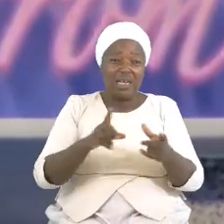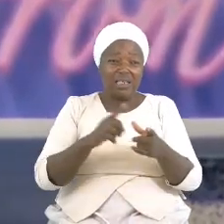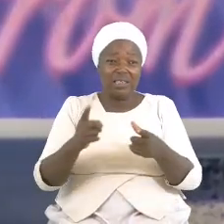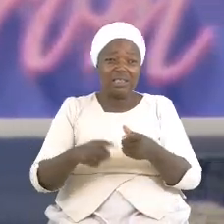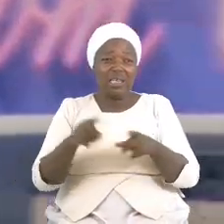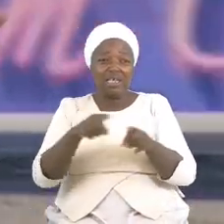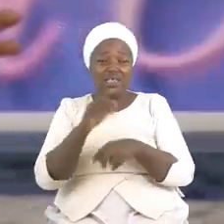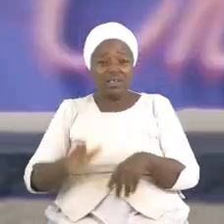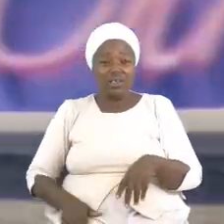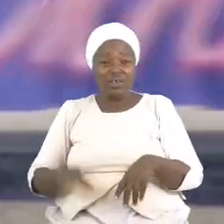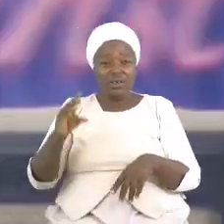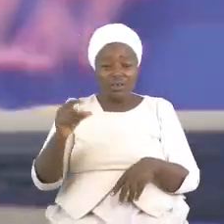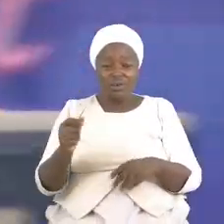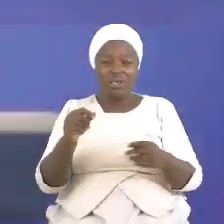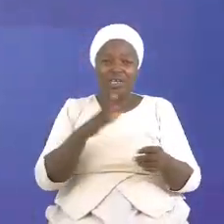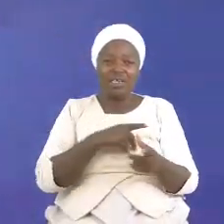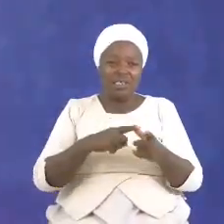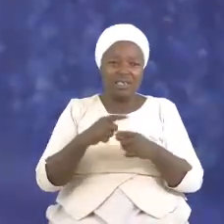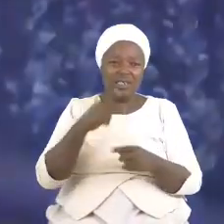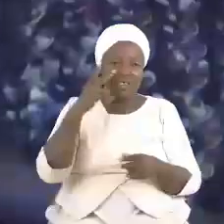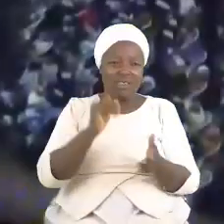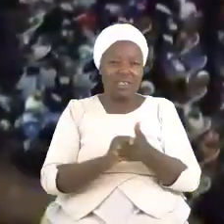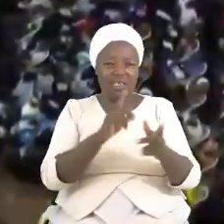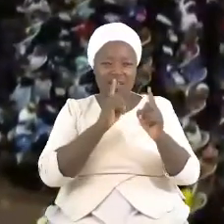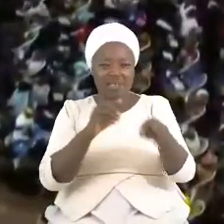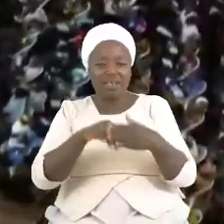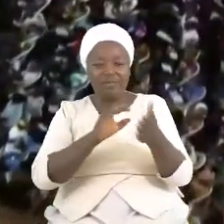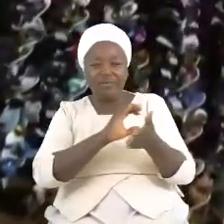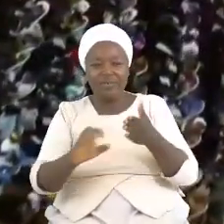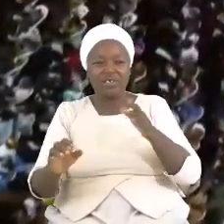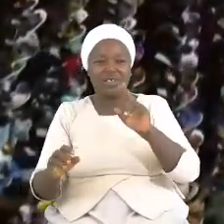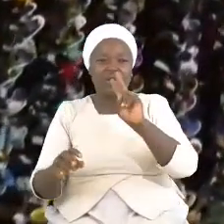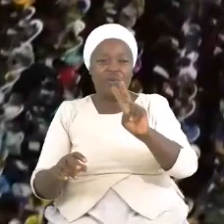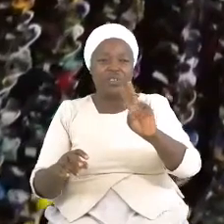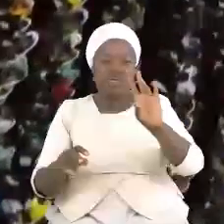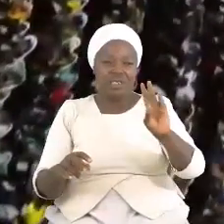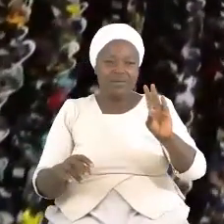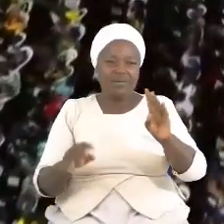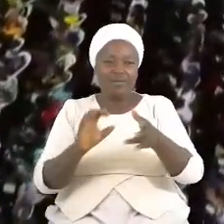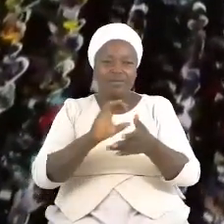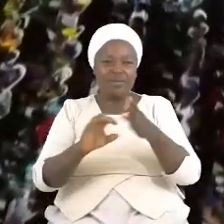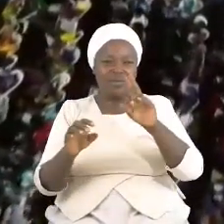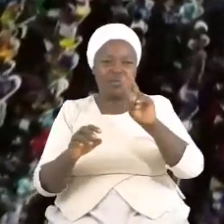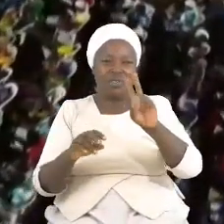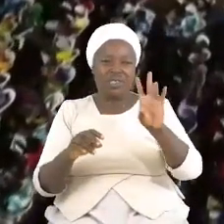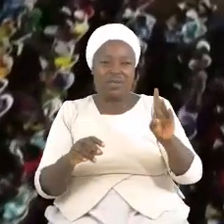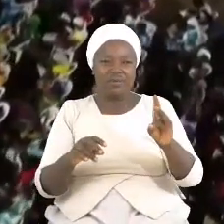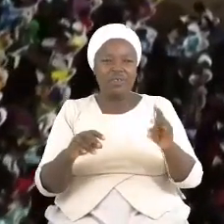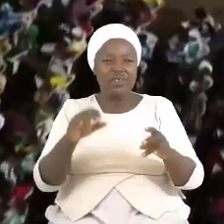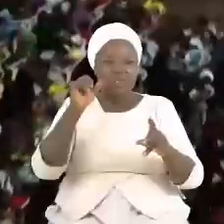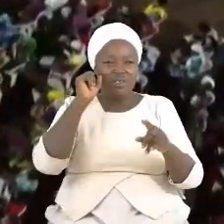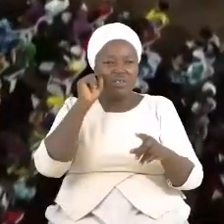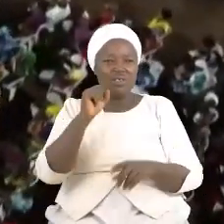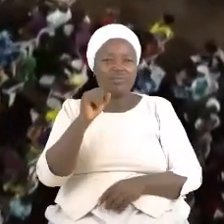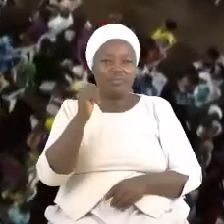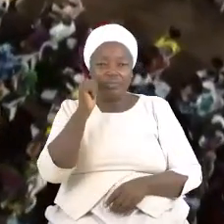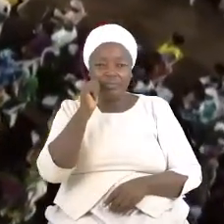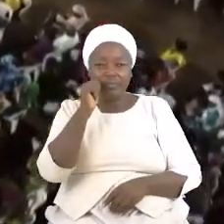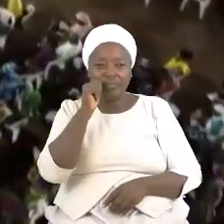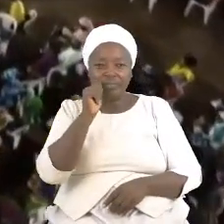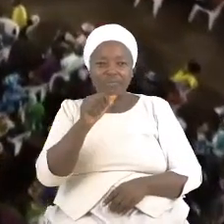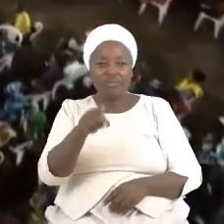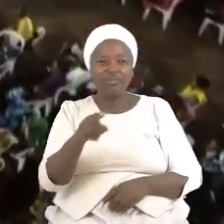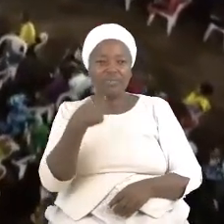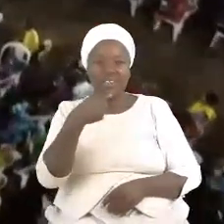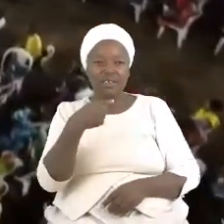dog. And so look at the answer, verse 27. In verse 27, she said, truth, Lord, truth,